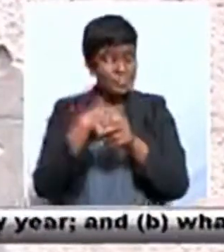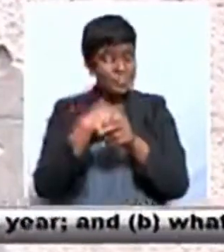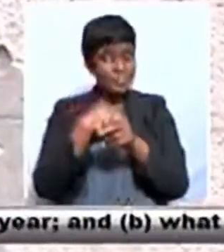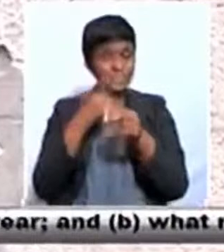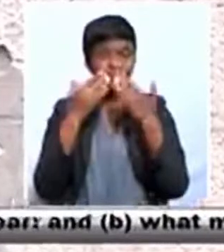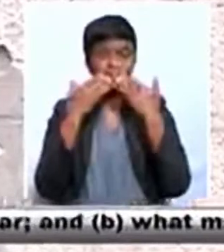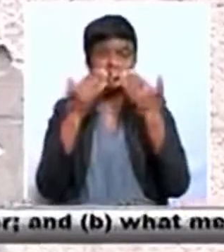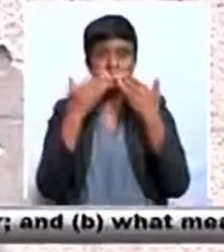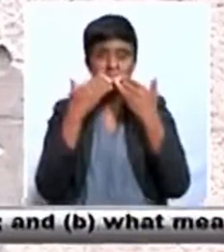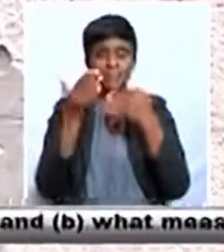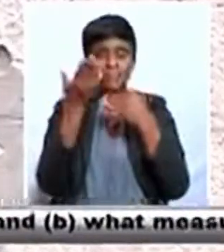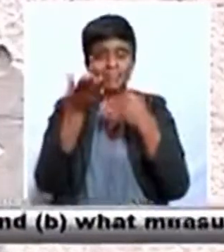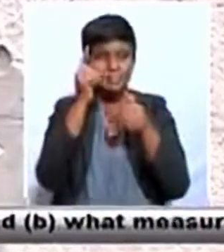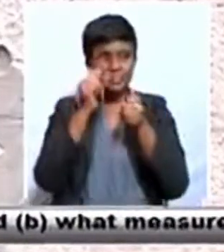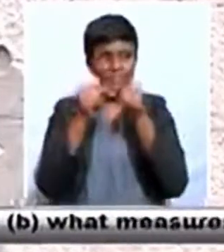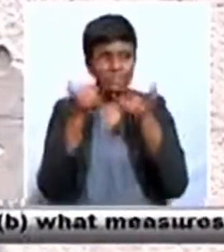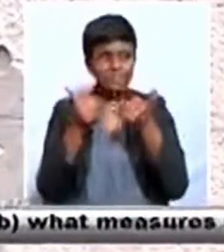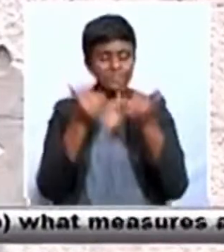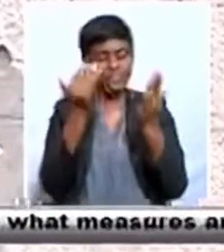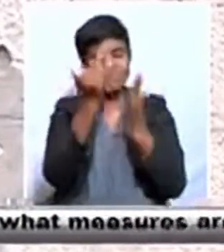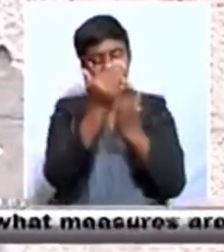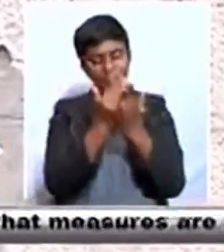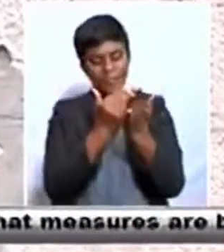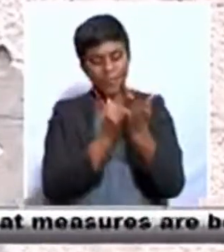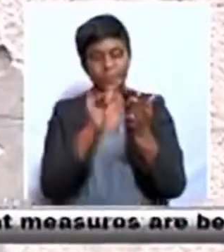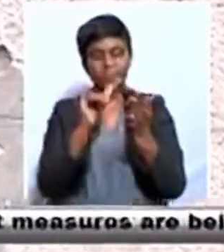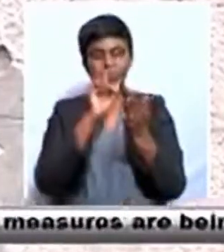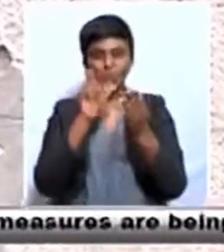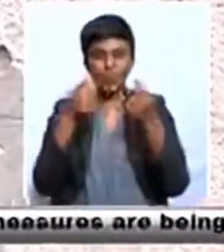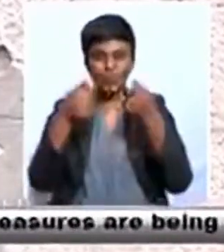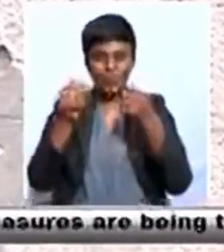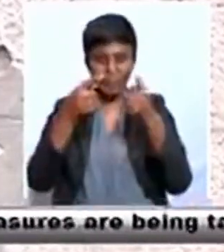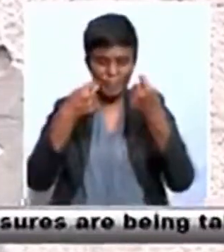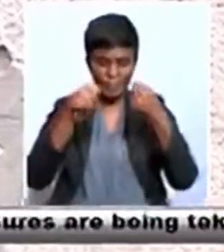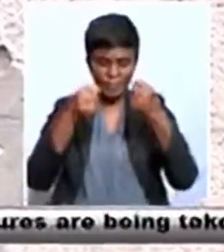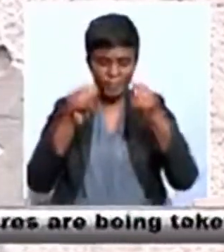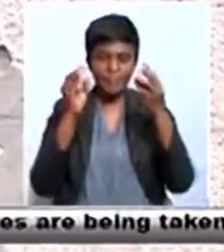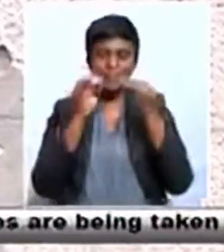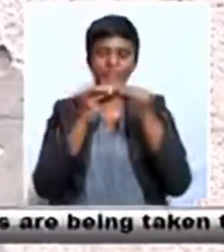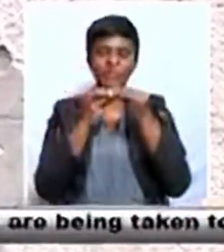recommend you because at least you are trying by all means to make sure that